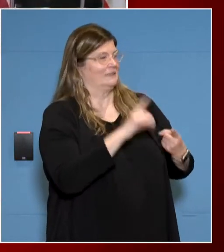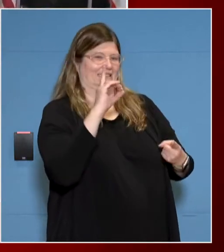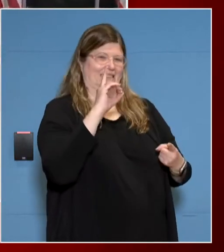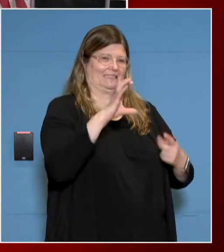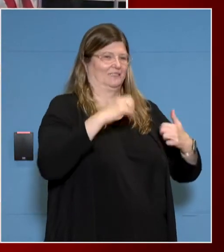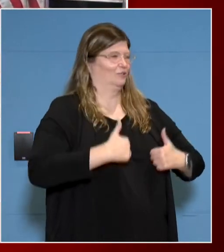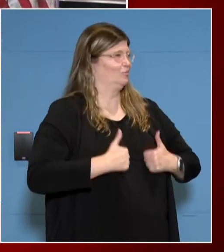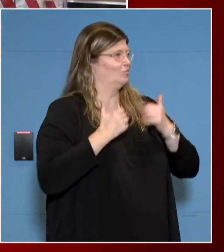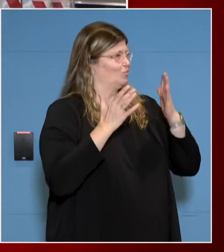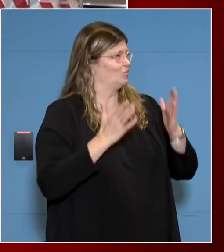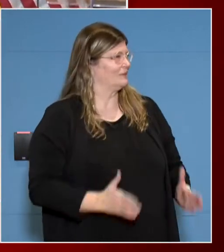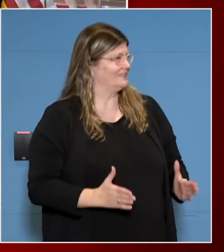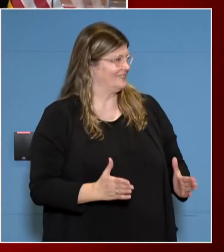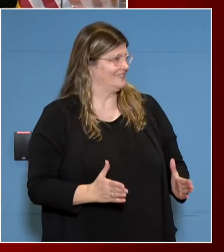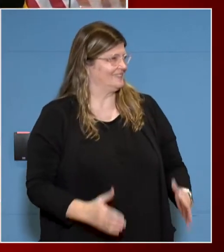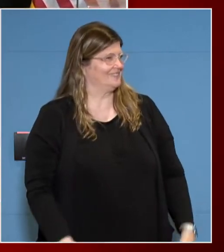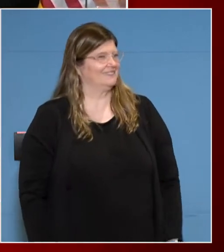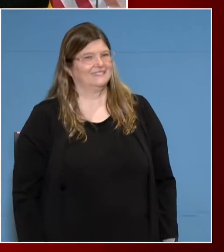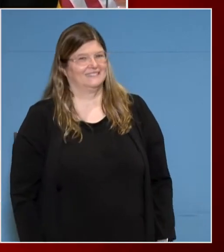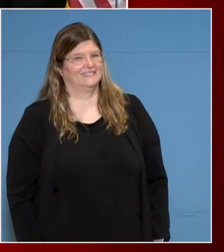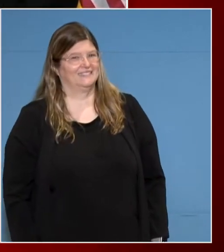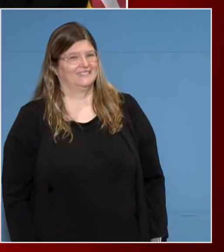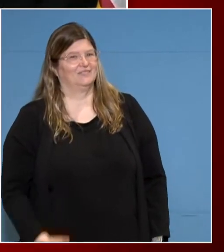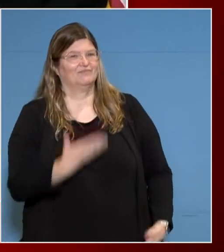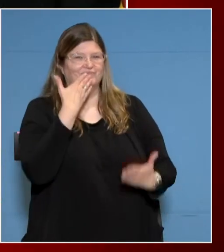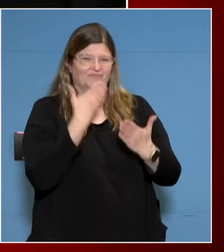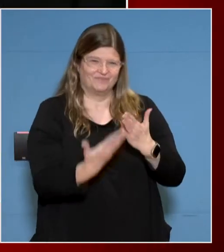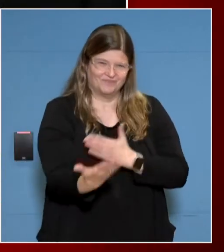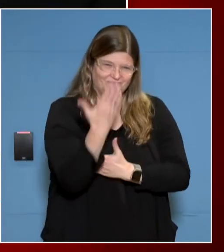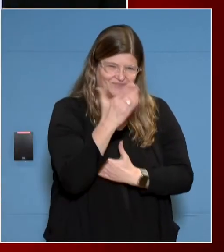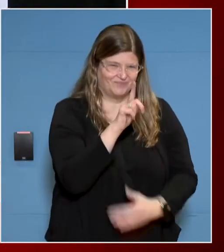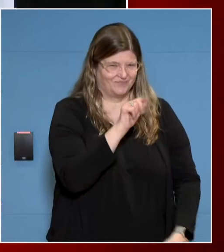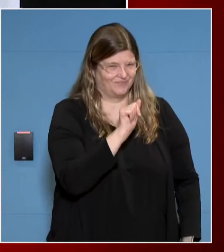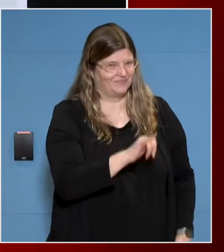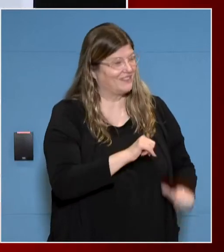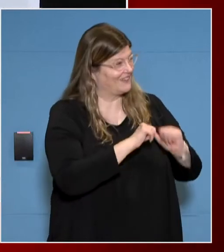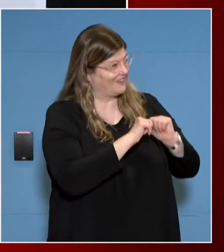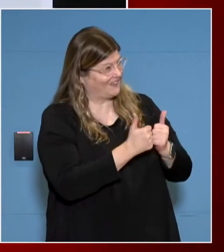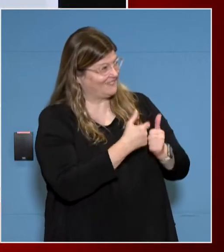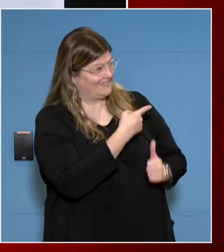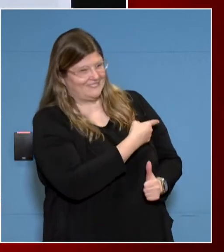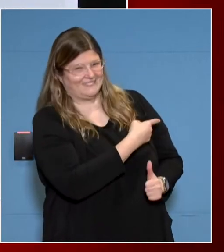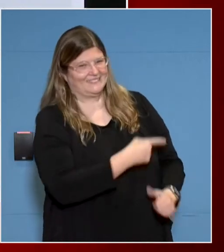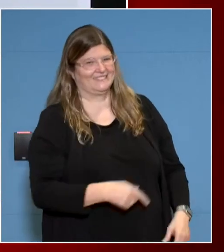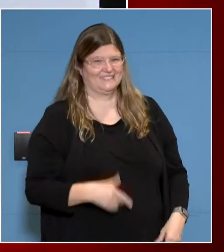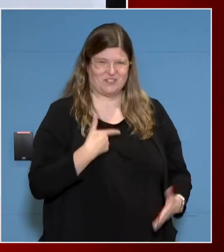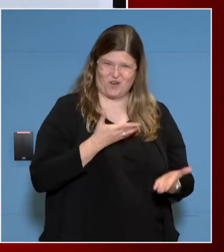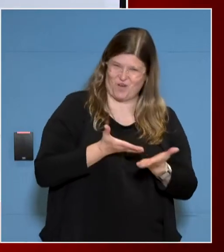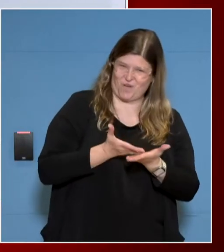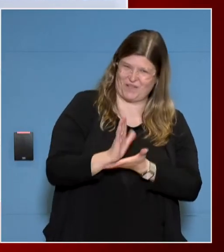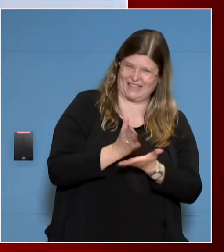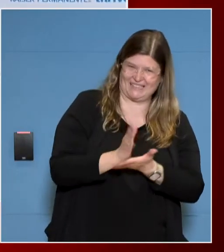Mayor Bowser. How are you? Okay. All right. I heard you're a little nervous. Don't be.